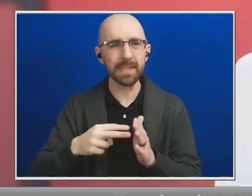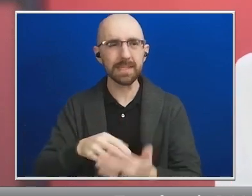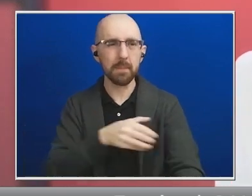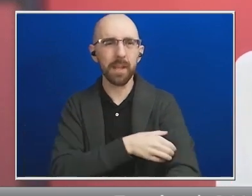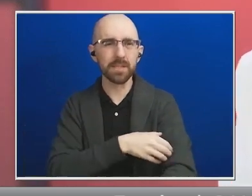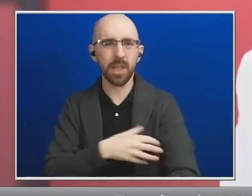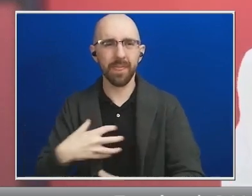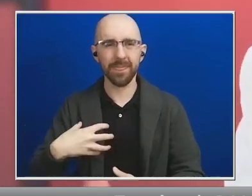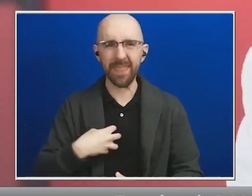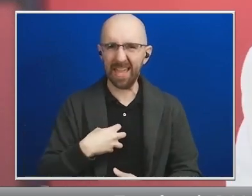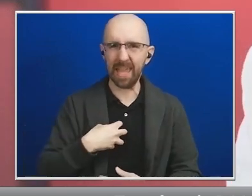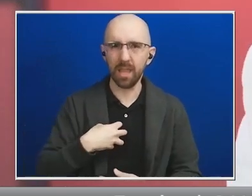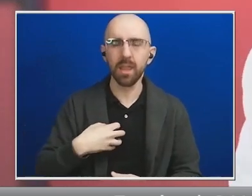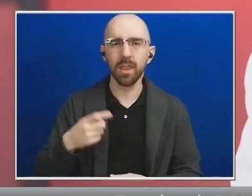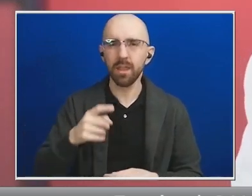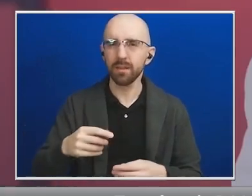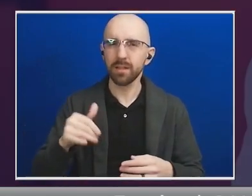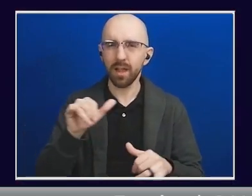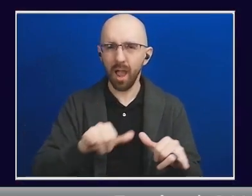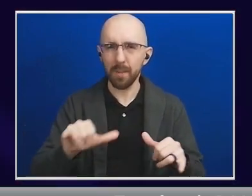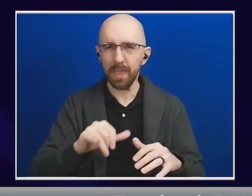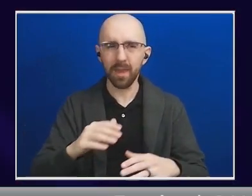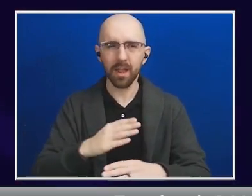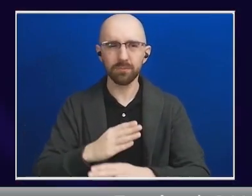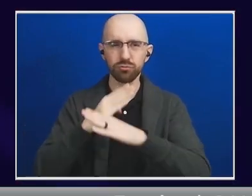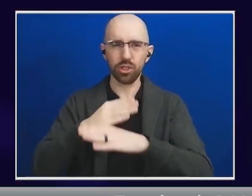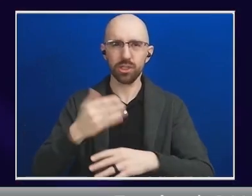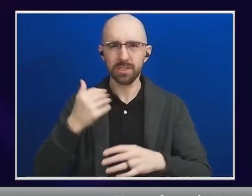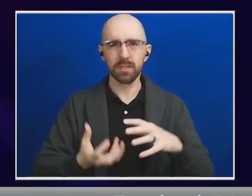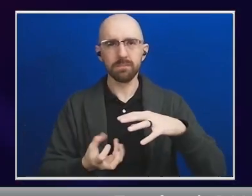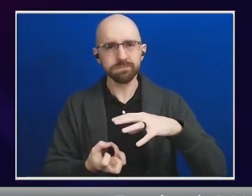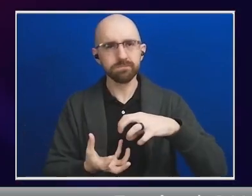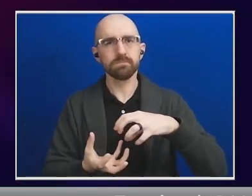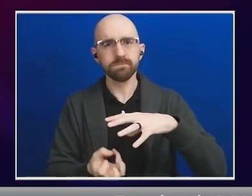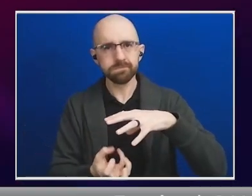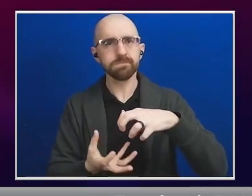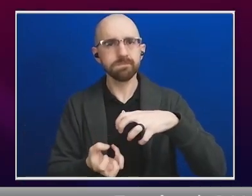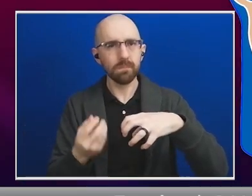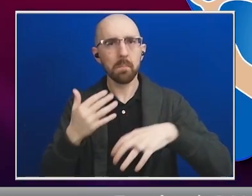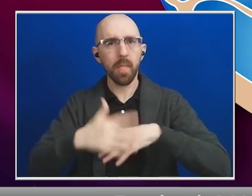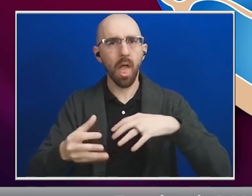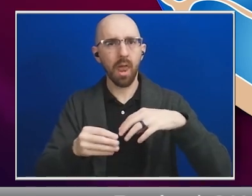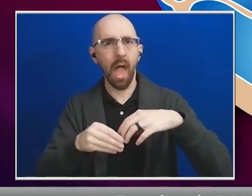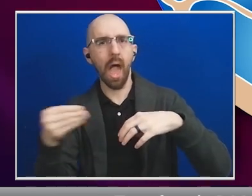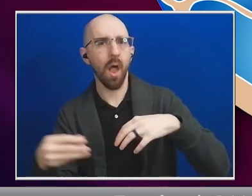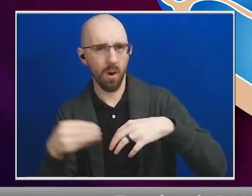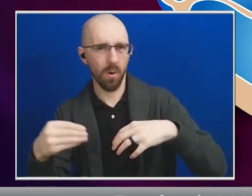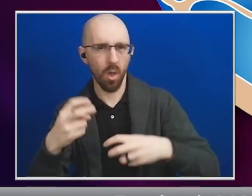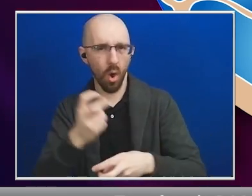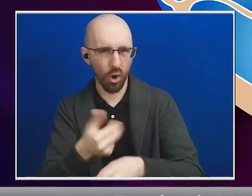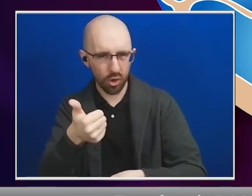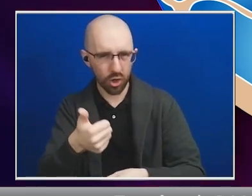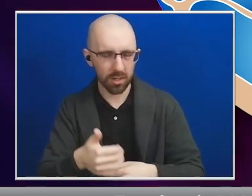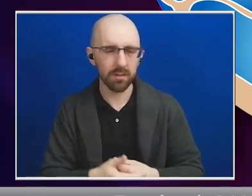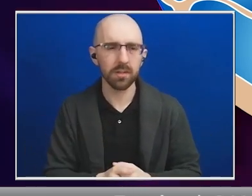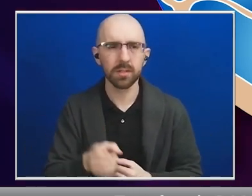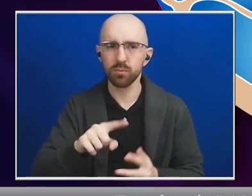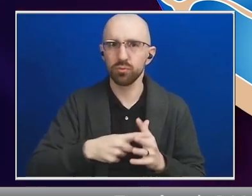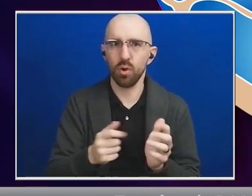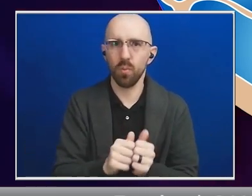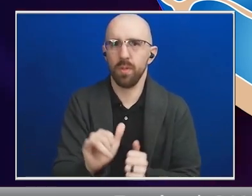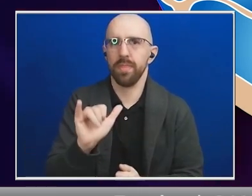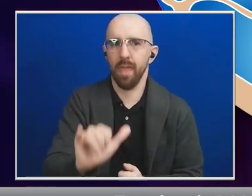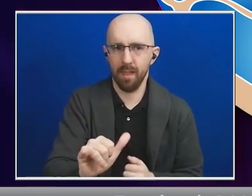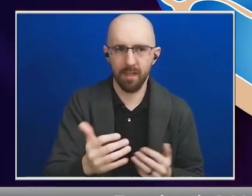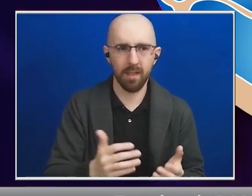there's obstruction to flow because it's just having to beat harder to get blood out. And that's what you start with, but obviously